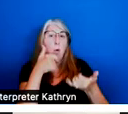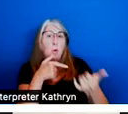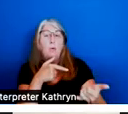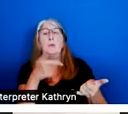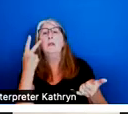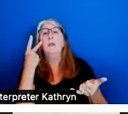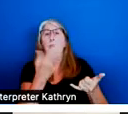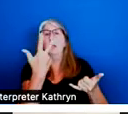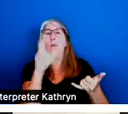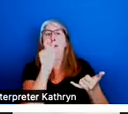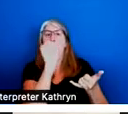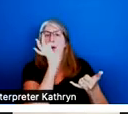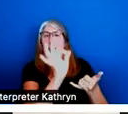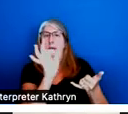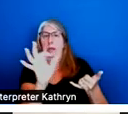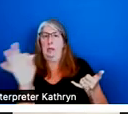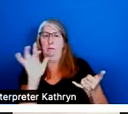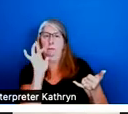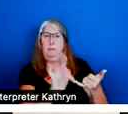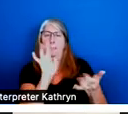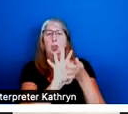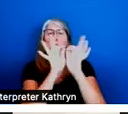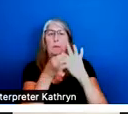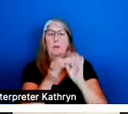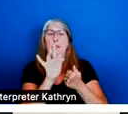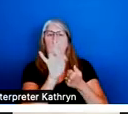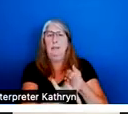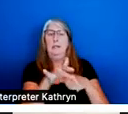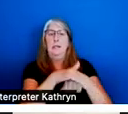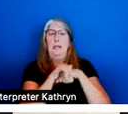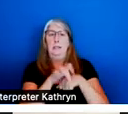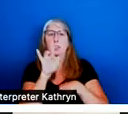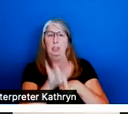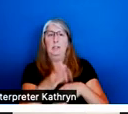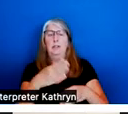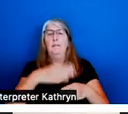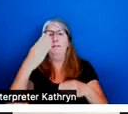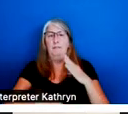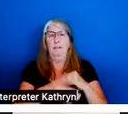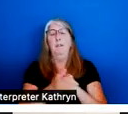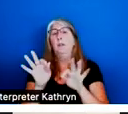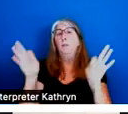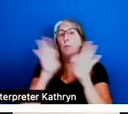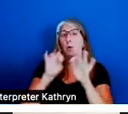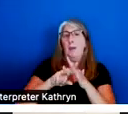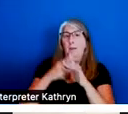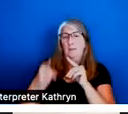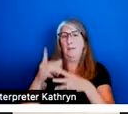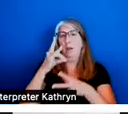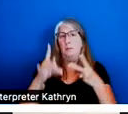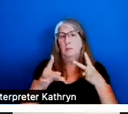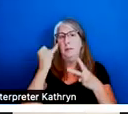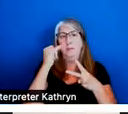Select interpretation, then click English, click Done at the end. It is important to activate this option if you are